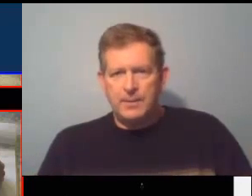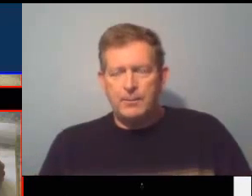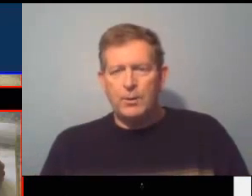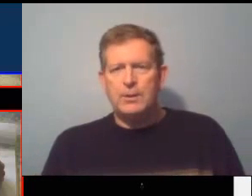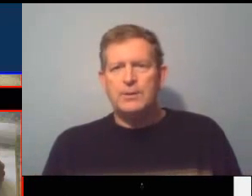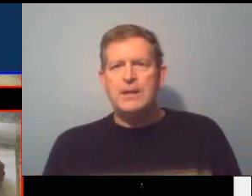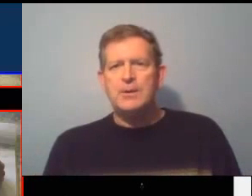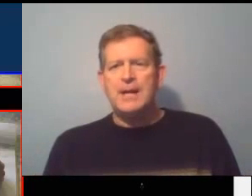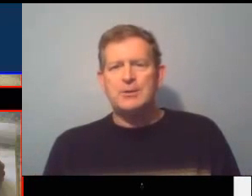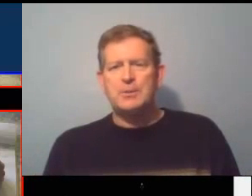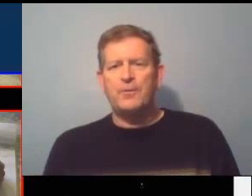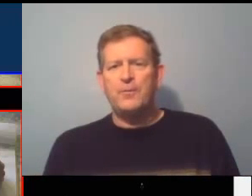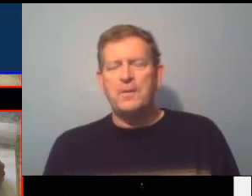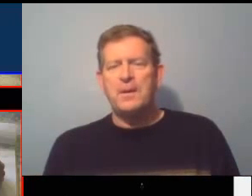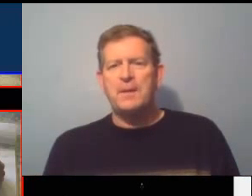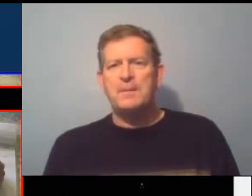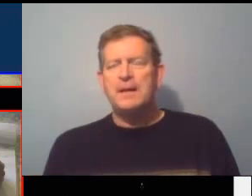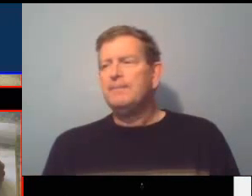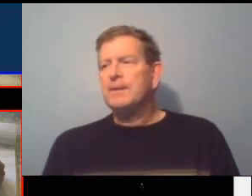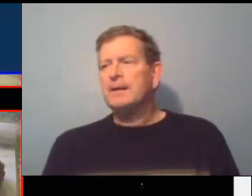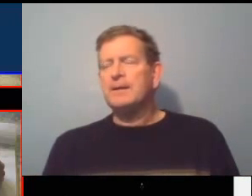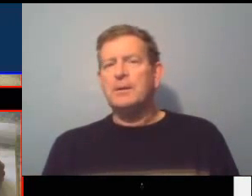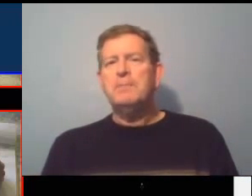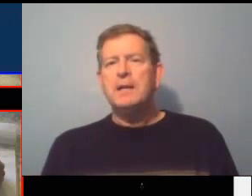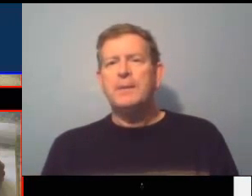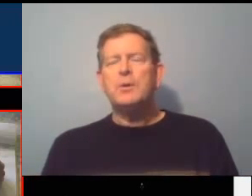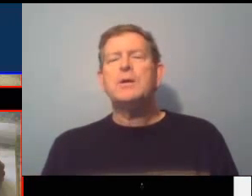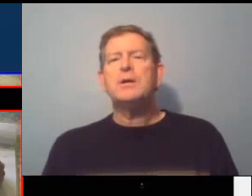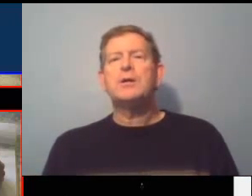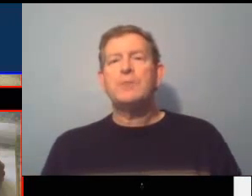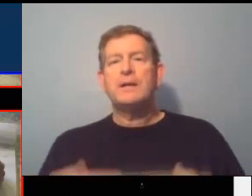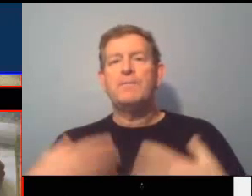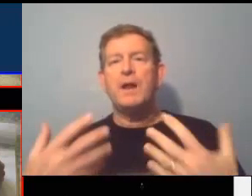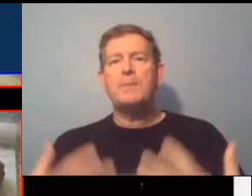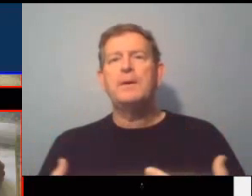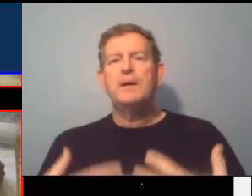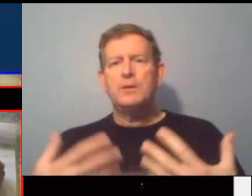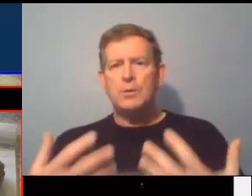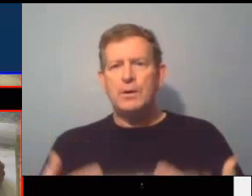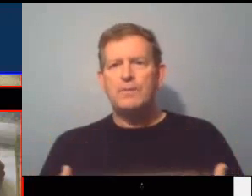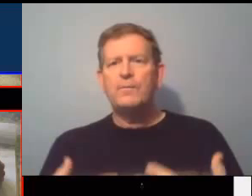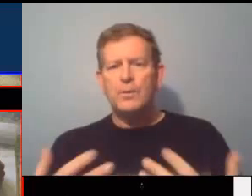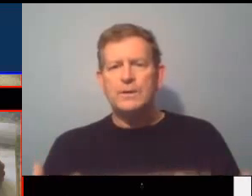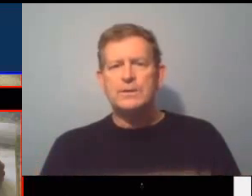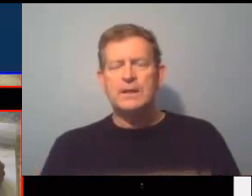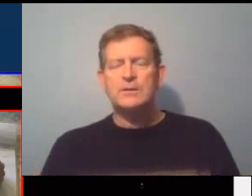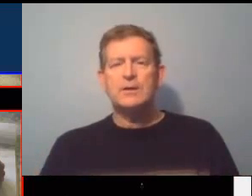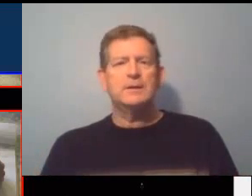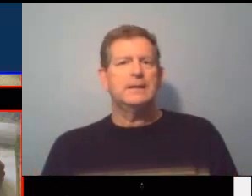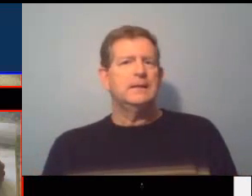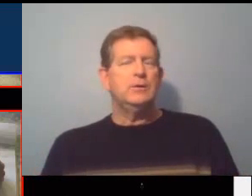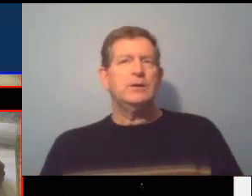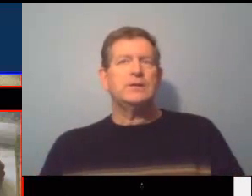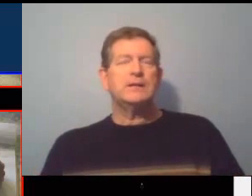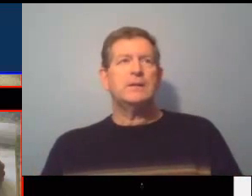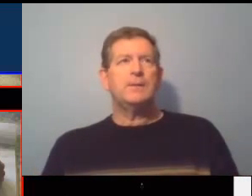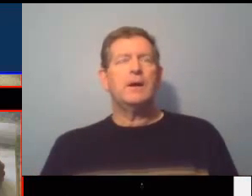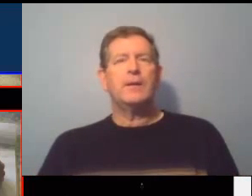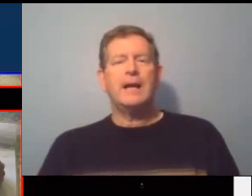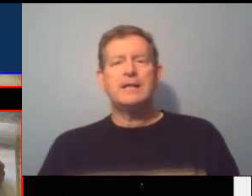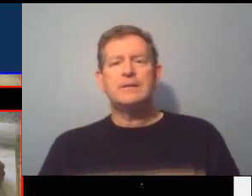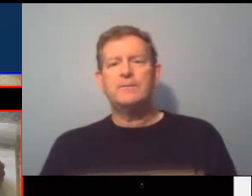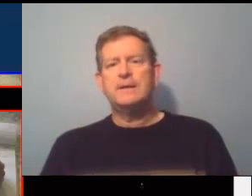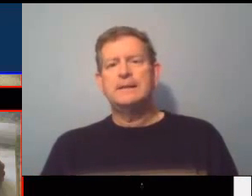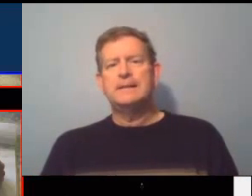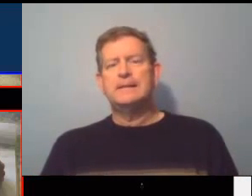expand on it a little bit more? You're here not just to perform the minimum, you're here to try and develop your fluency. And so you could say something